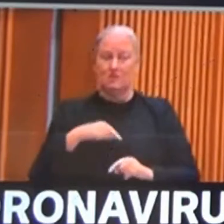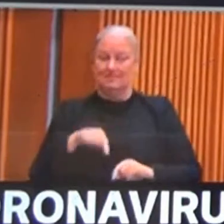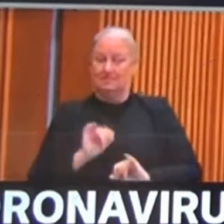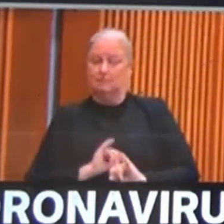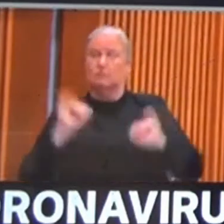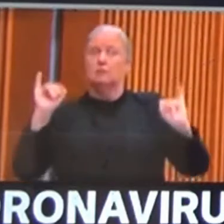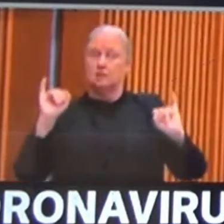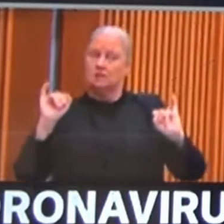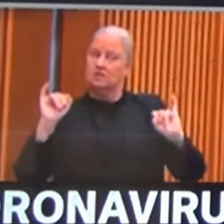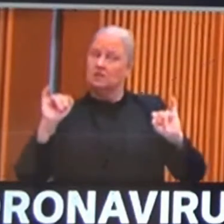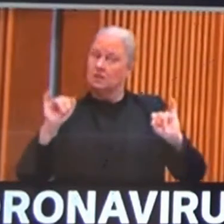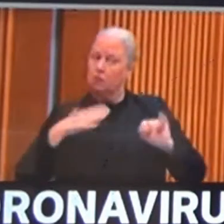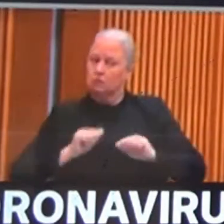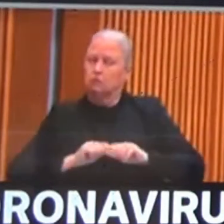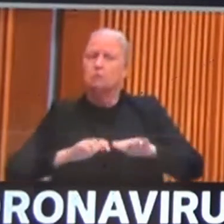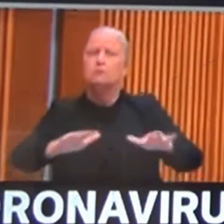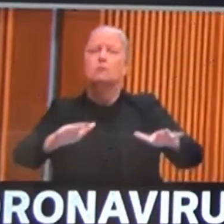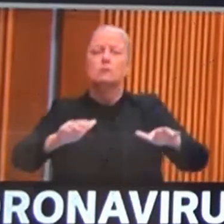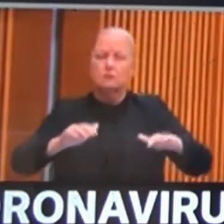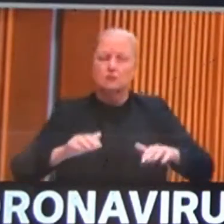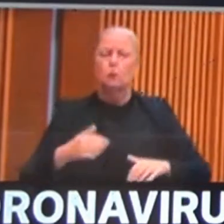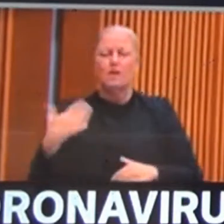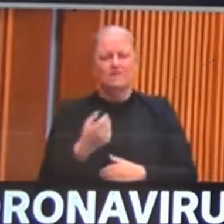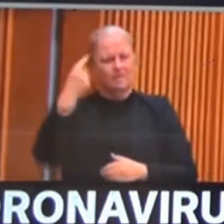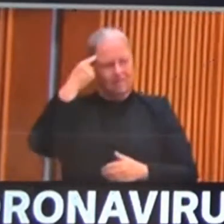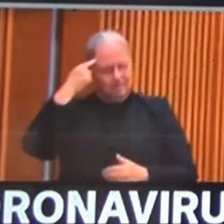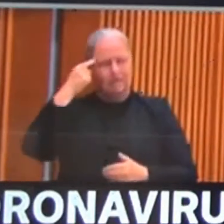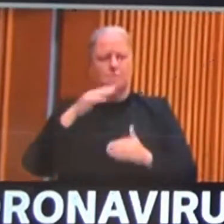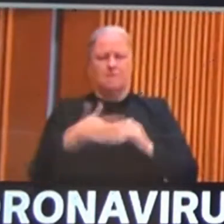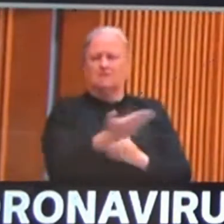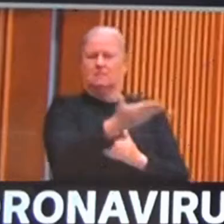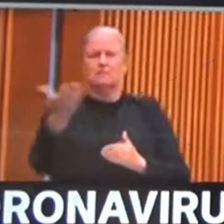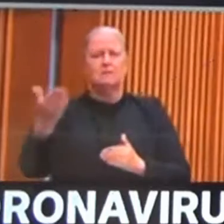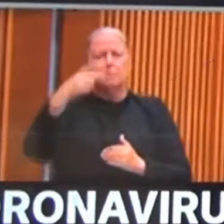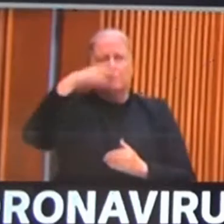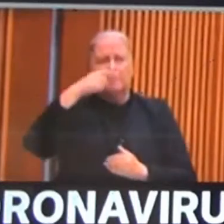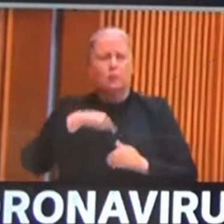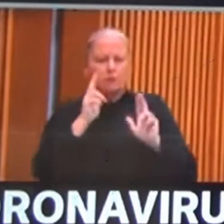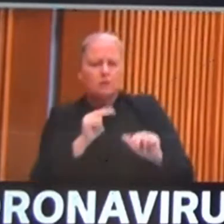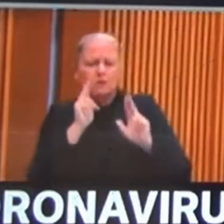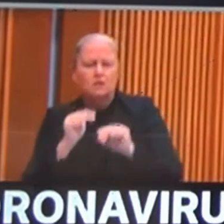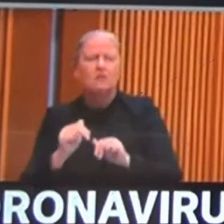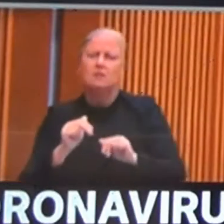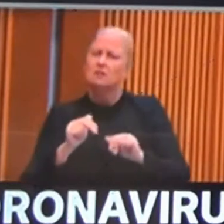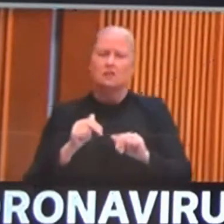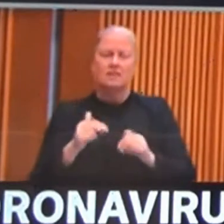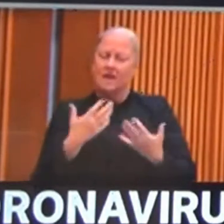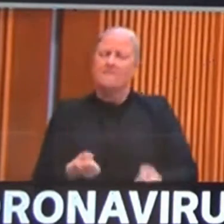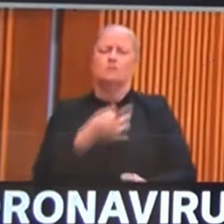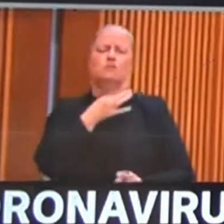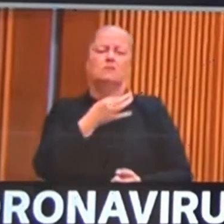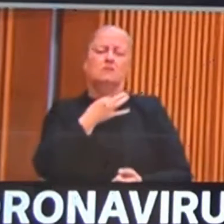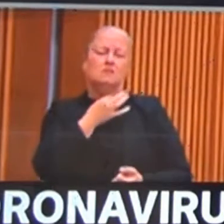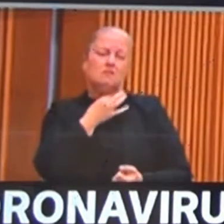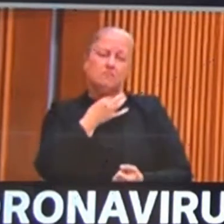times, at a time when the patient themselves needs that care and then in the most vulnerable state as they